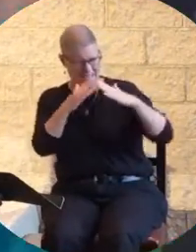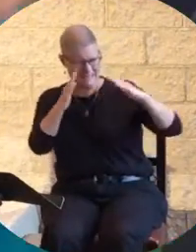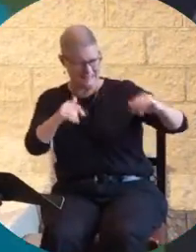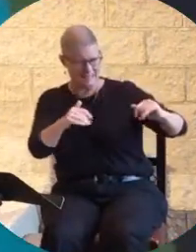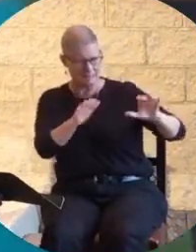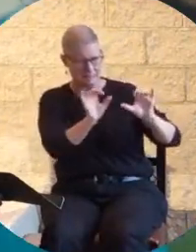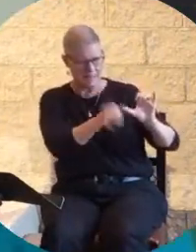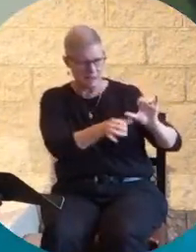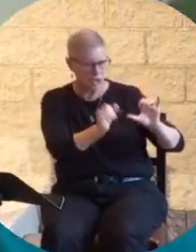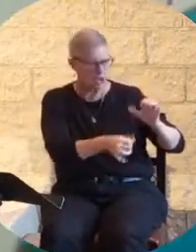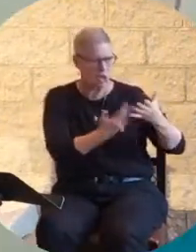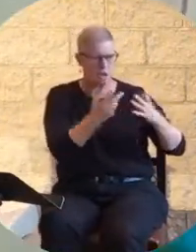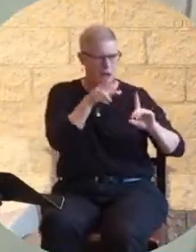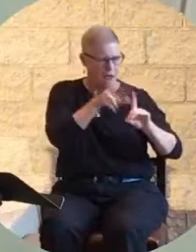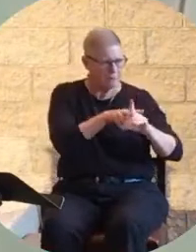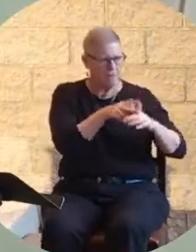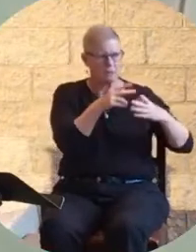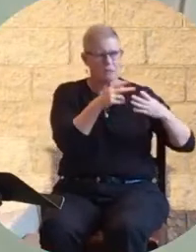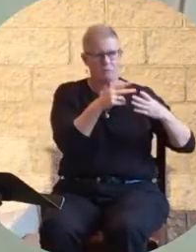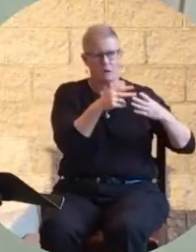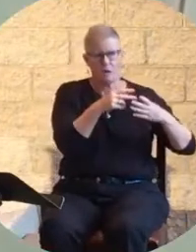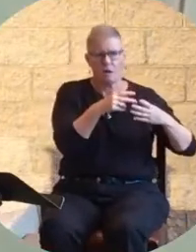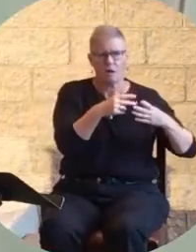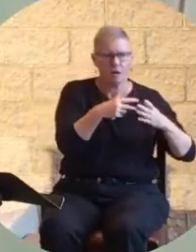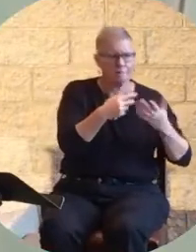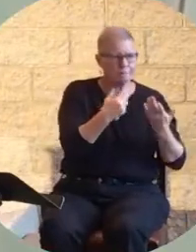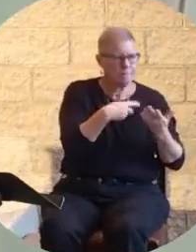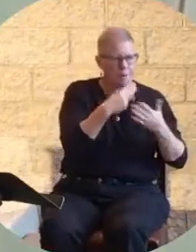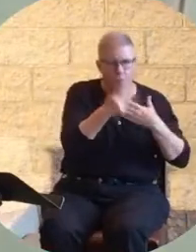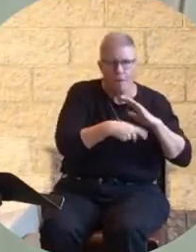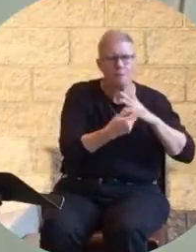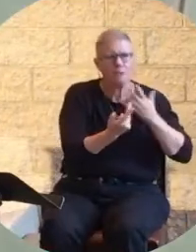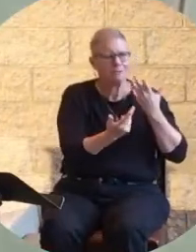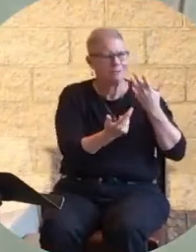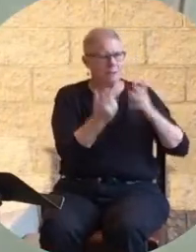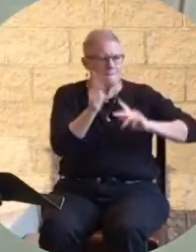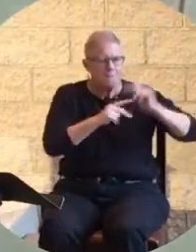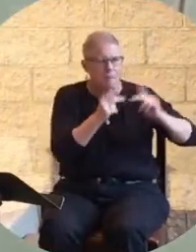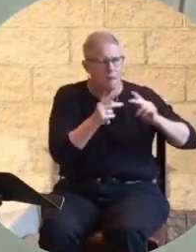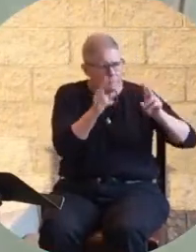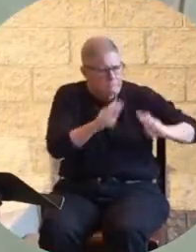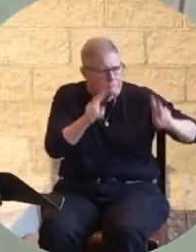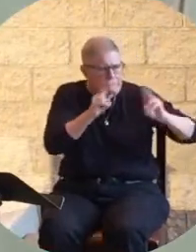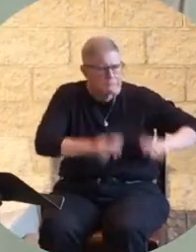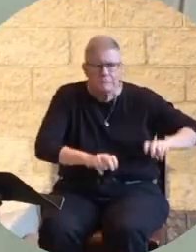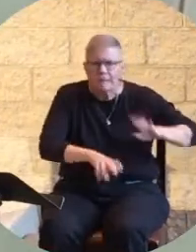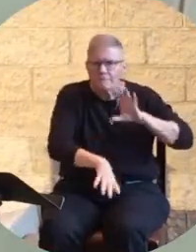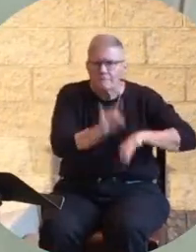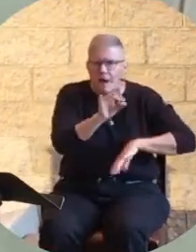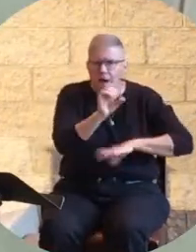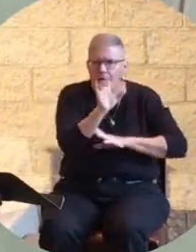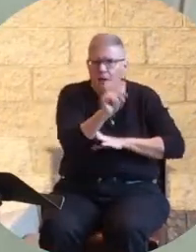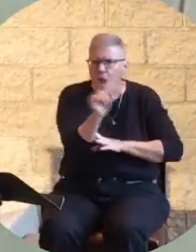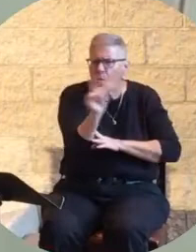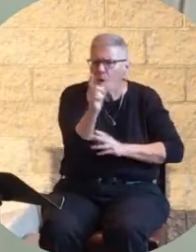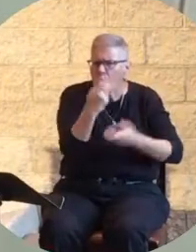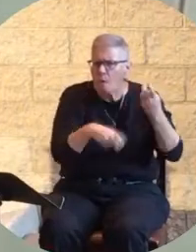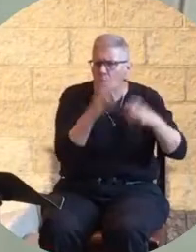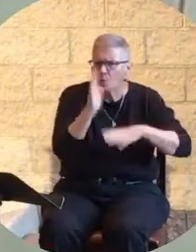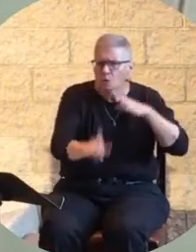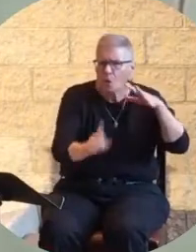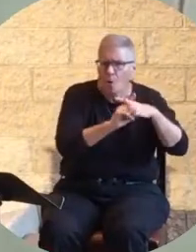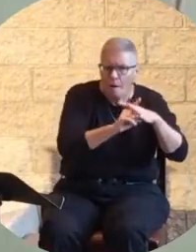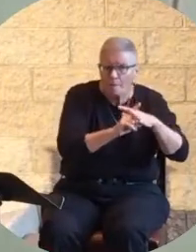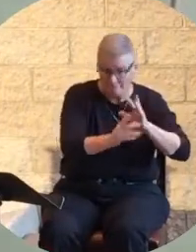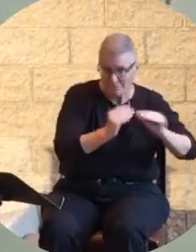application programmers and systems programmers and people who were looking at finding where this was going to happen and fixing it,